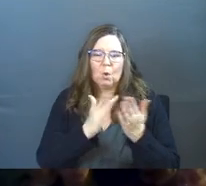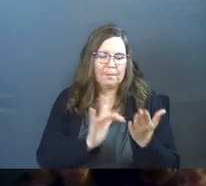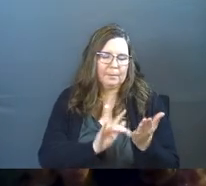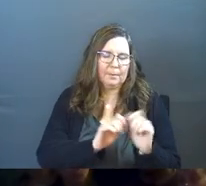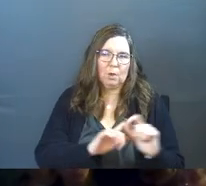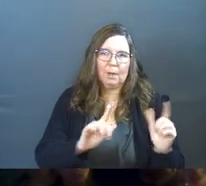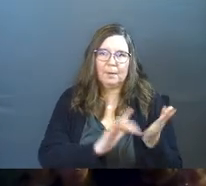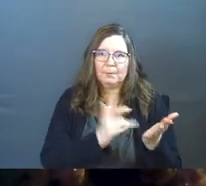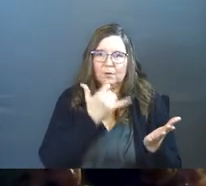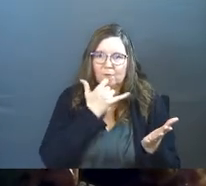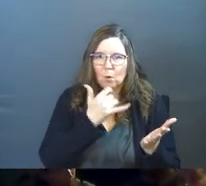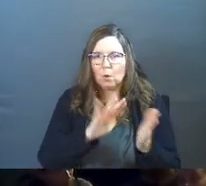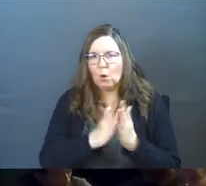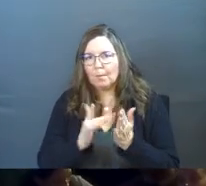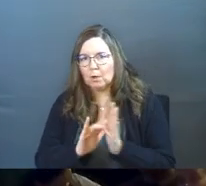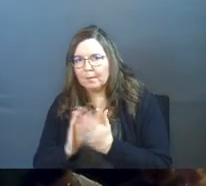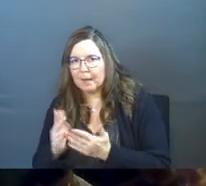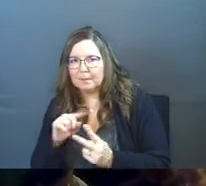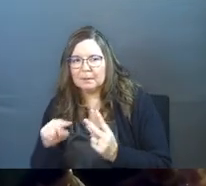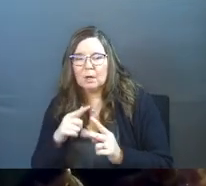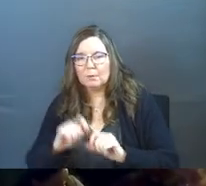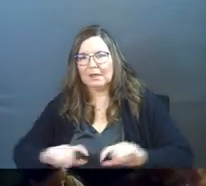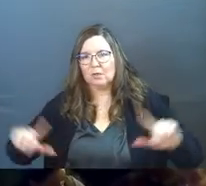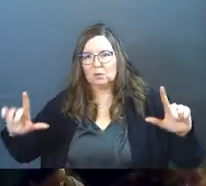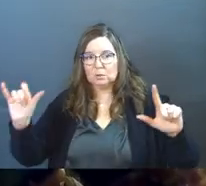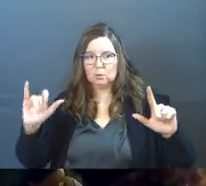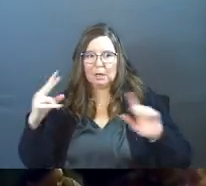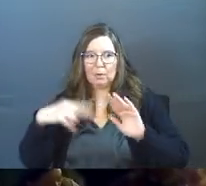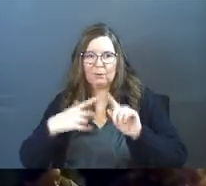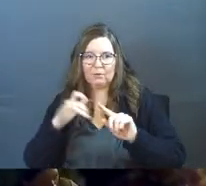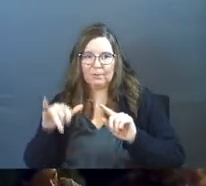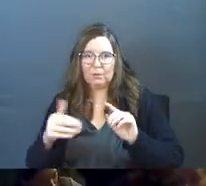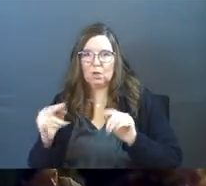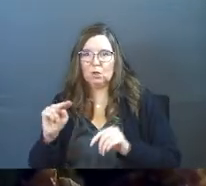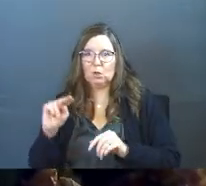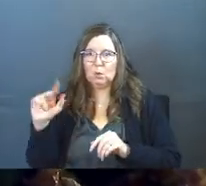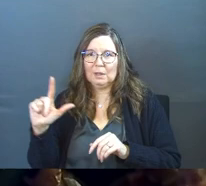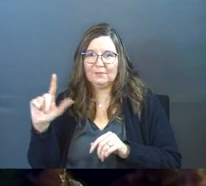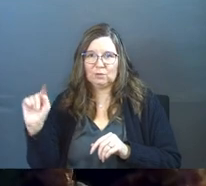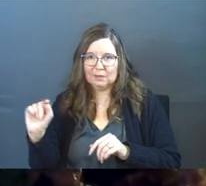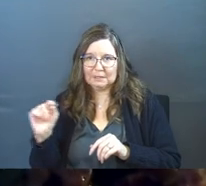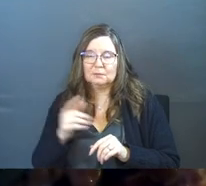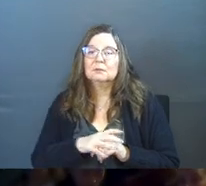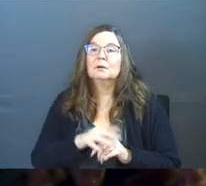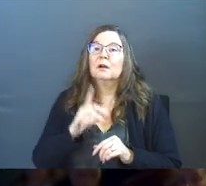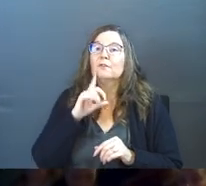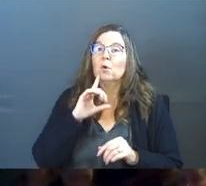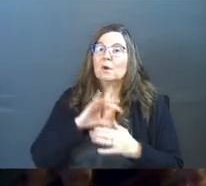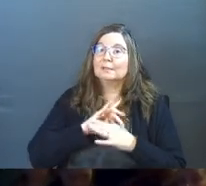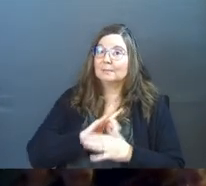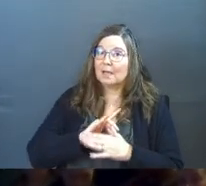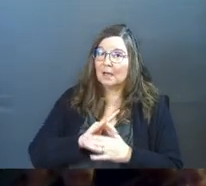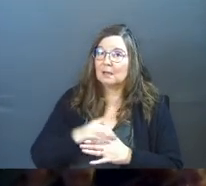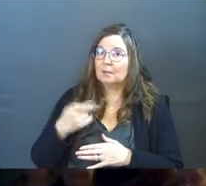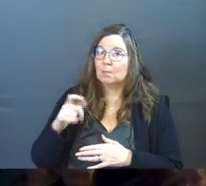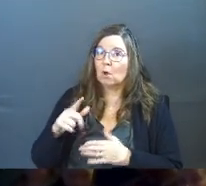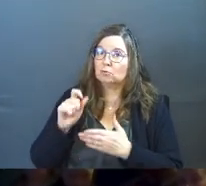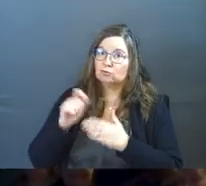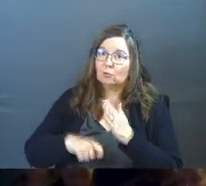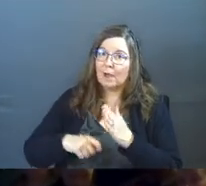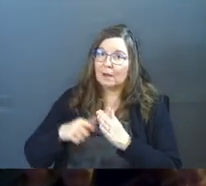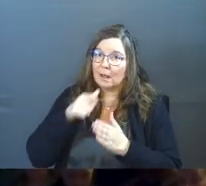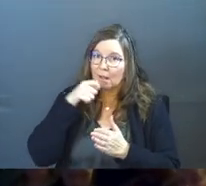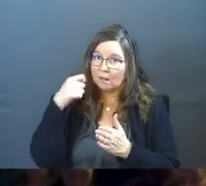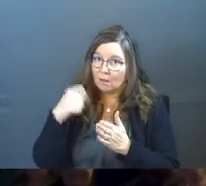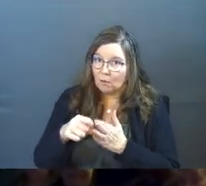Bibles. It will be on the screen as well. And I'll be reading from the New Living Translation. Now, just for some context, Paul is writing this